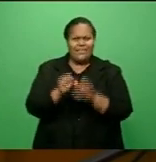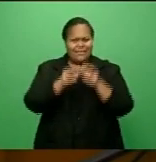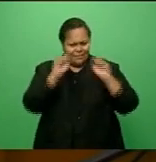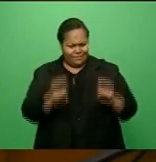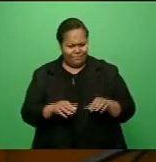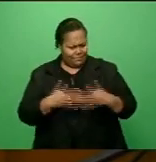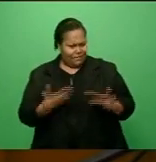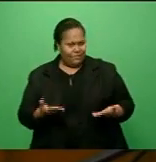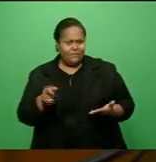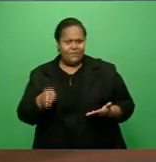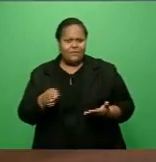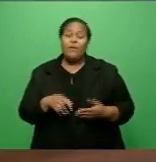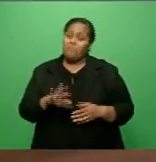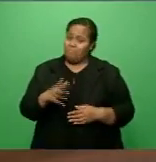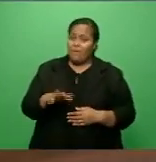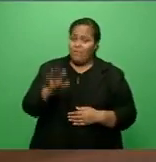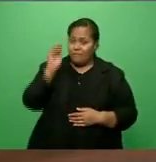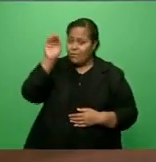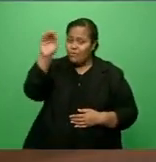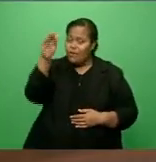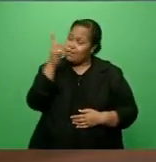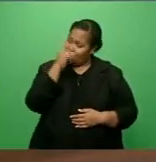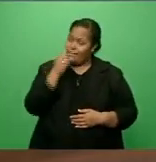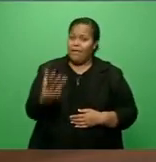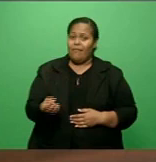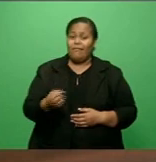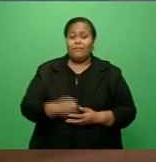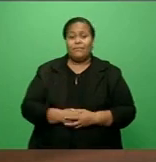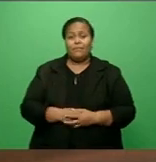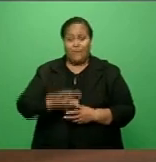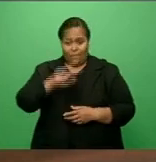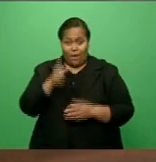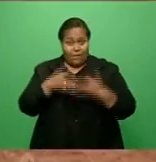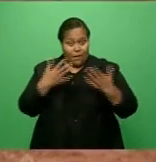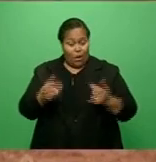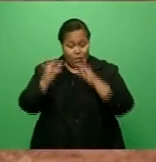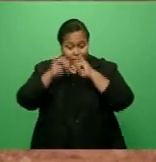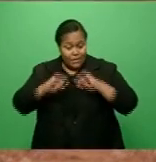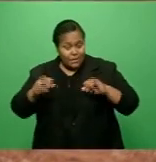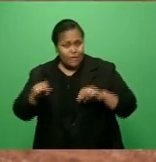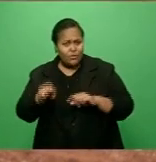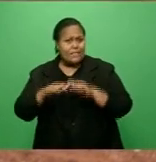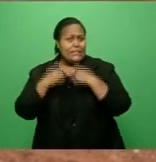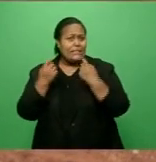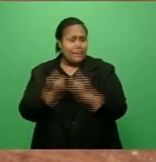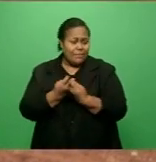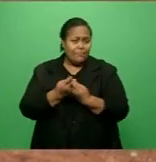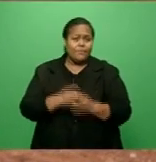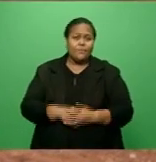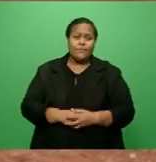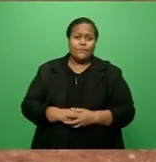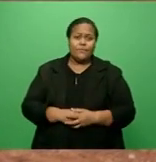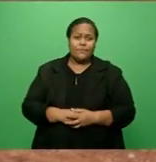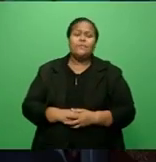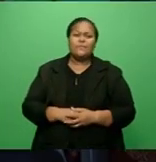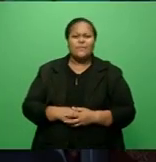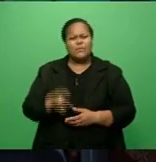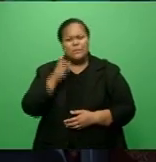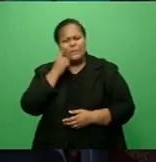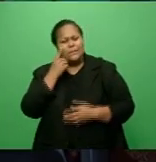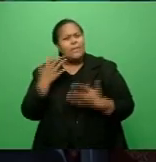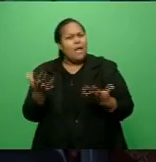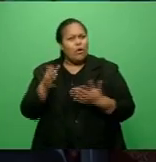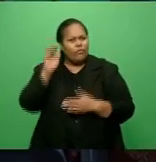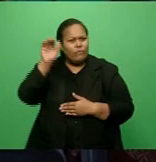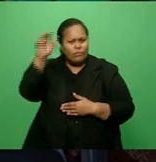be considered in the future. The minister says the current investigation by the inquiry team will determine future operations and how